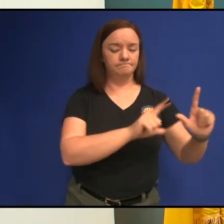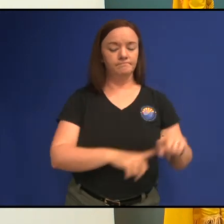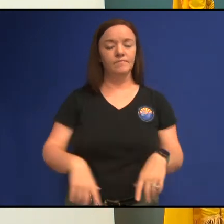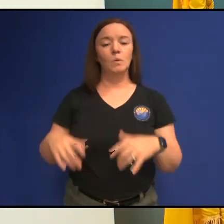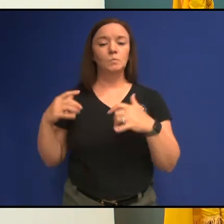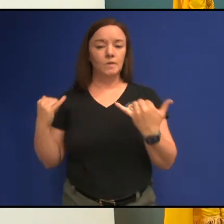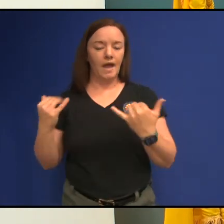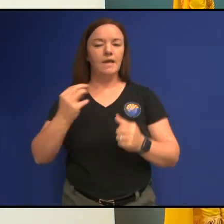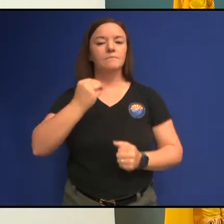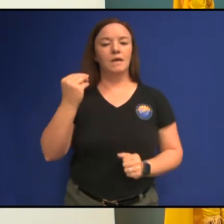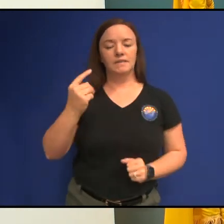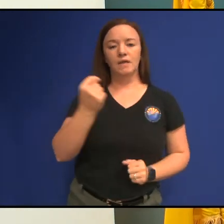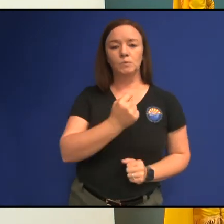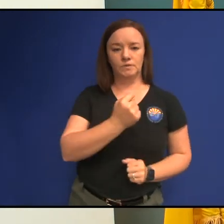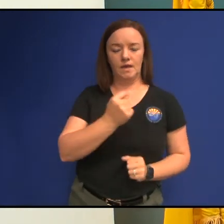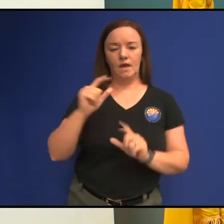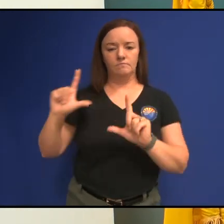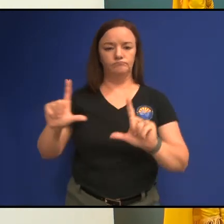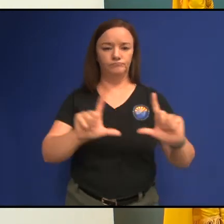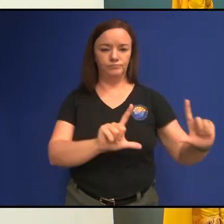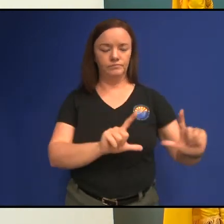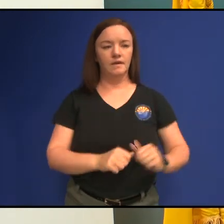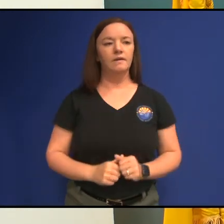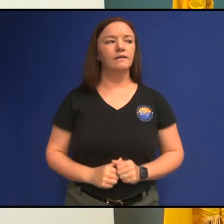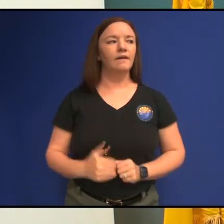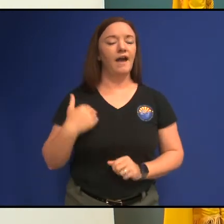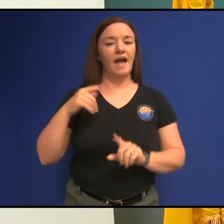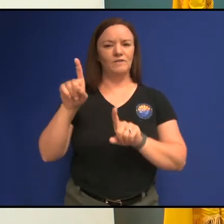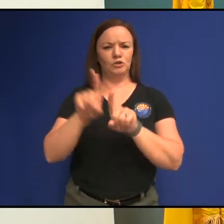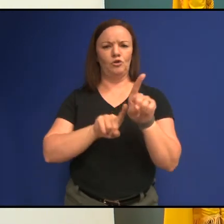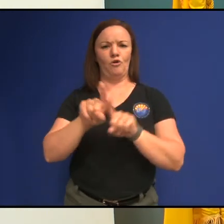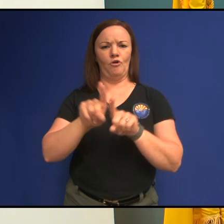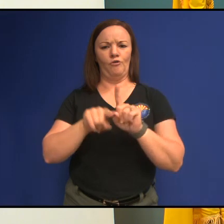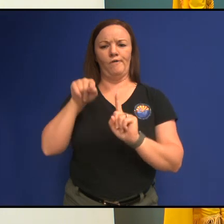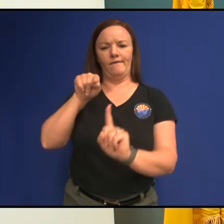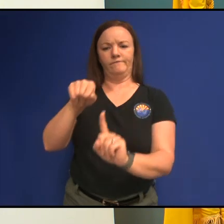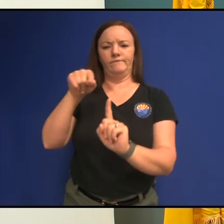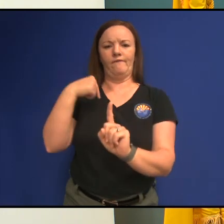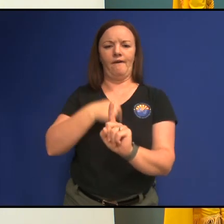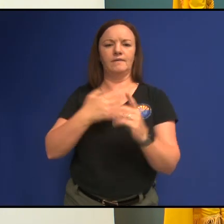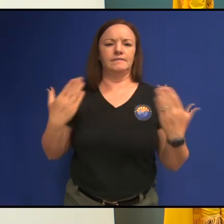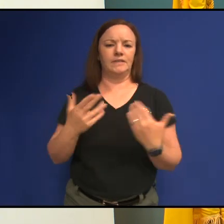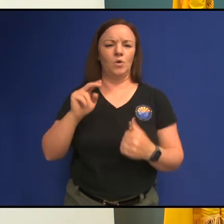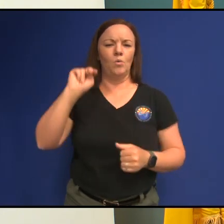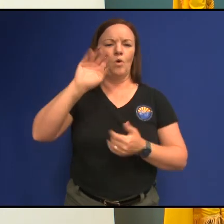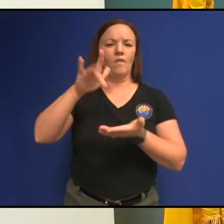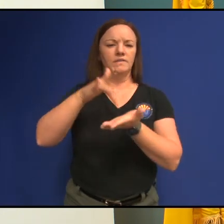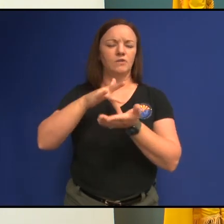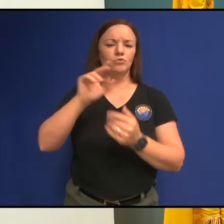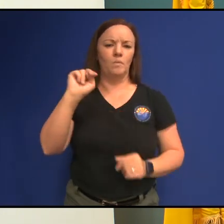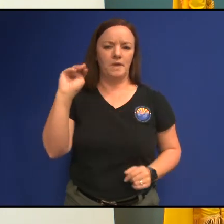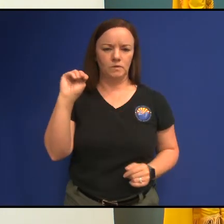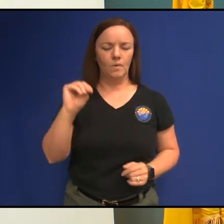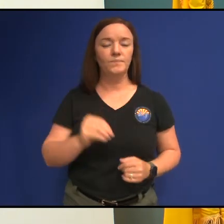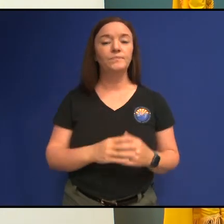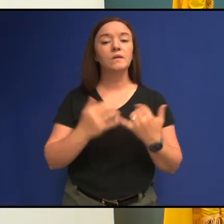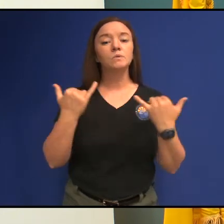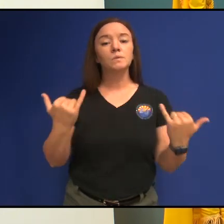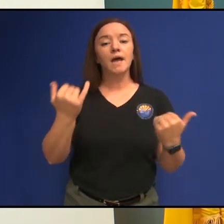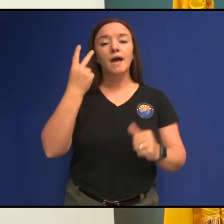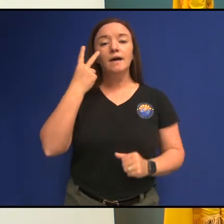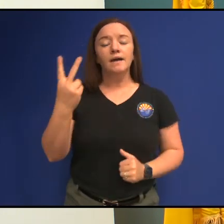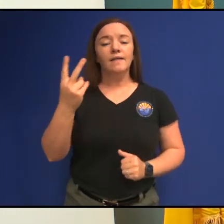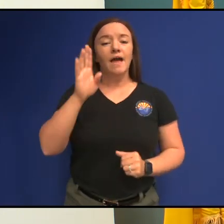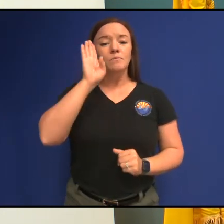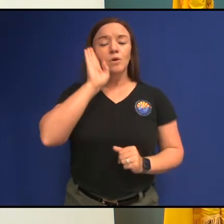Monday, and Tuesday, and I have a star of where we are here in north central New Mexico. What you'll see today is I've circled this